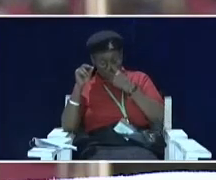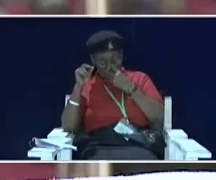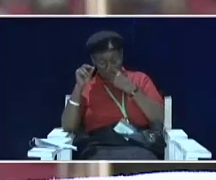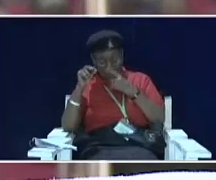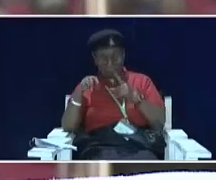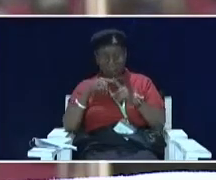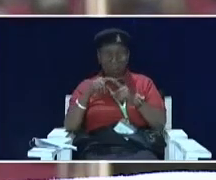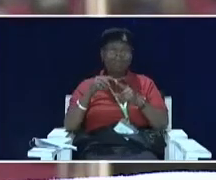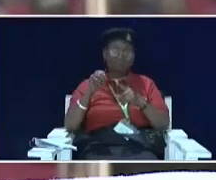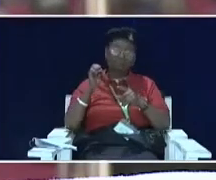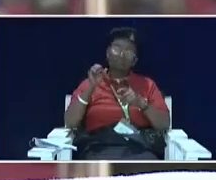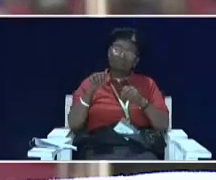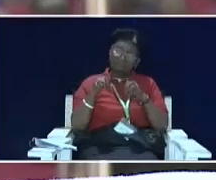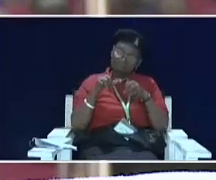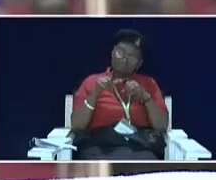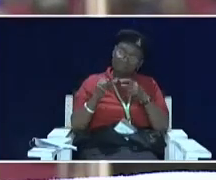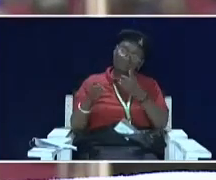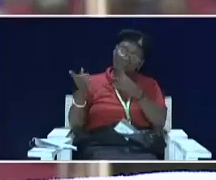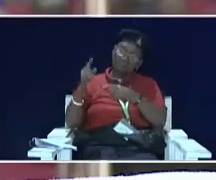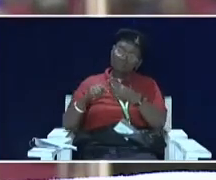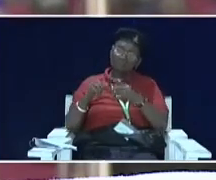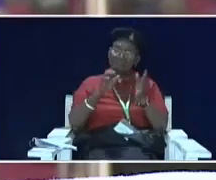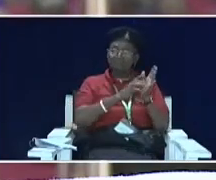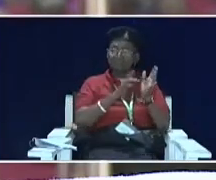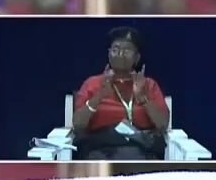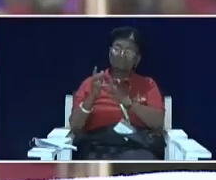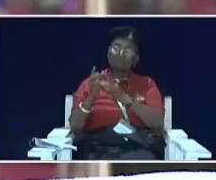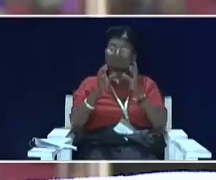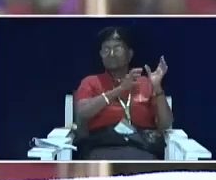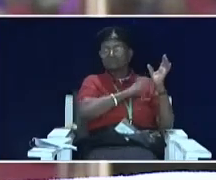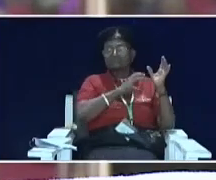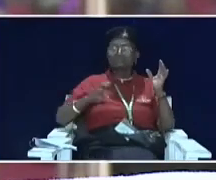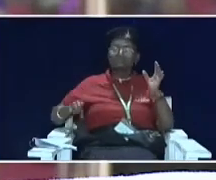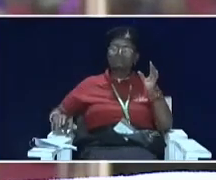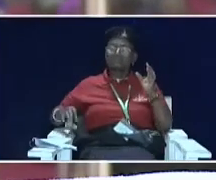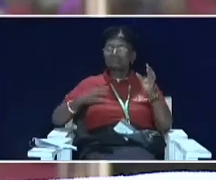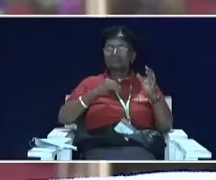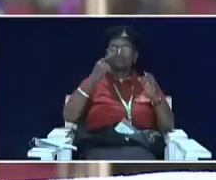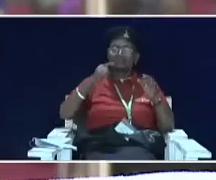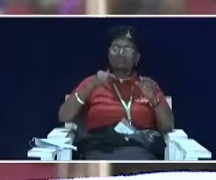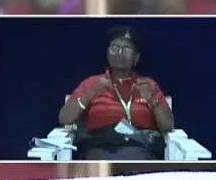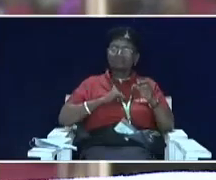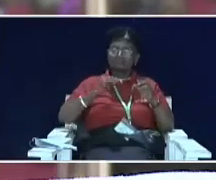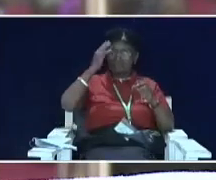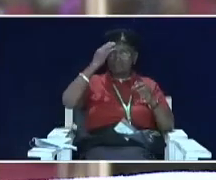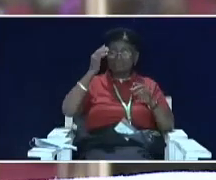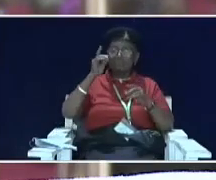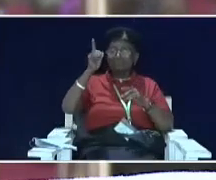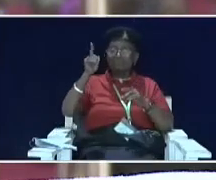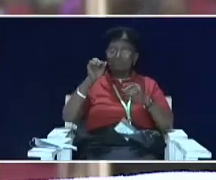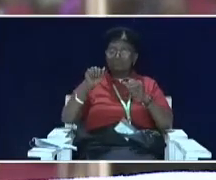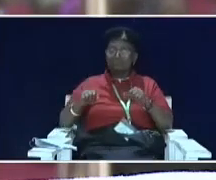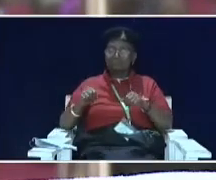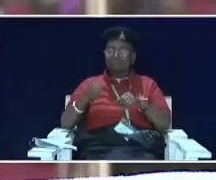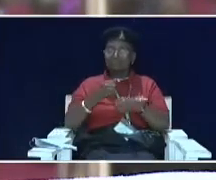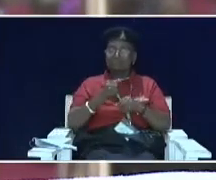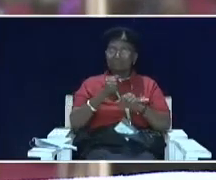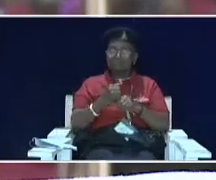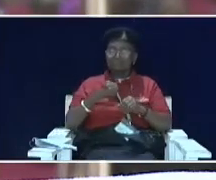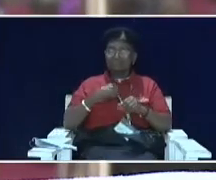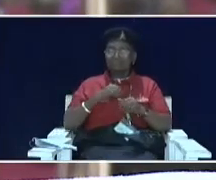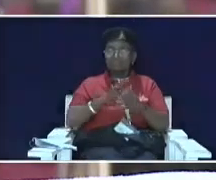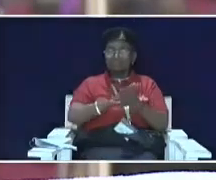When a leper came to Jesus Christ and said, I know you can make me clean if you are willing. Jesus said, I'm willing.